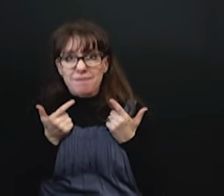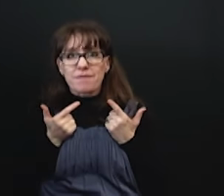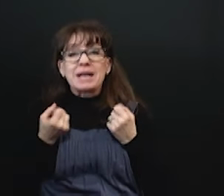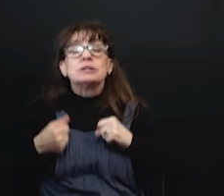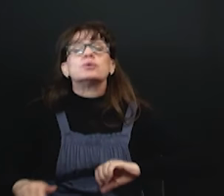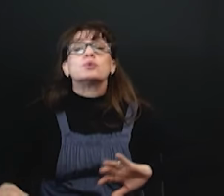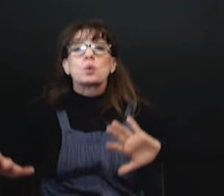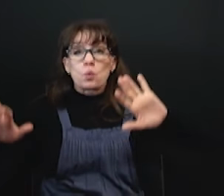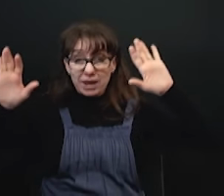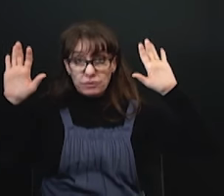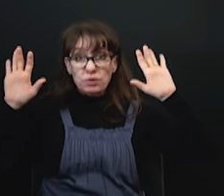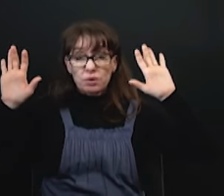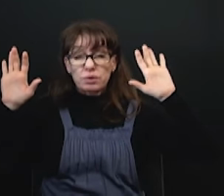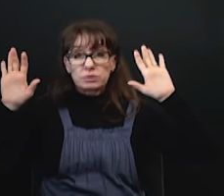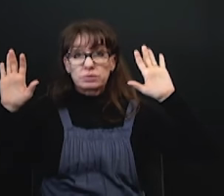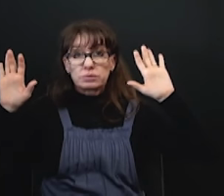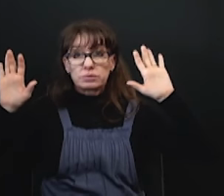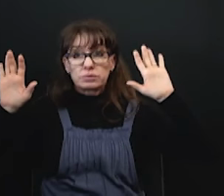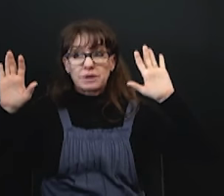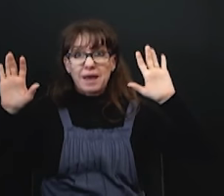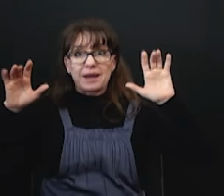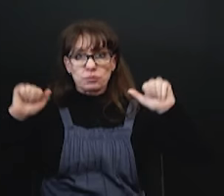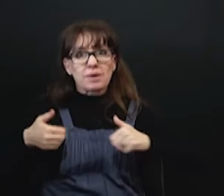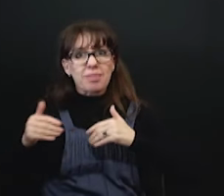Surrender to live.